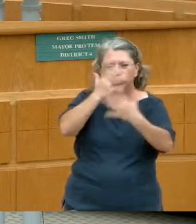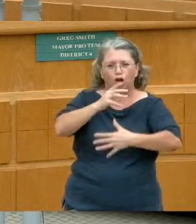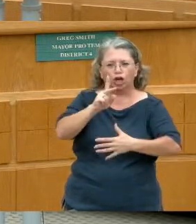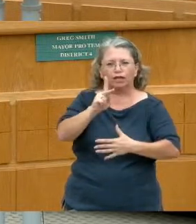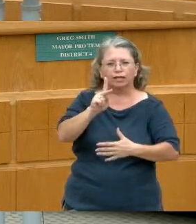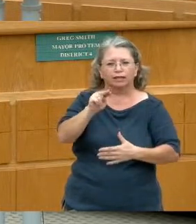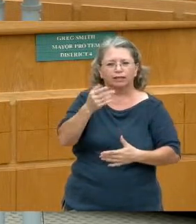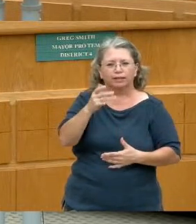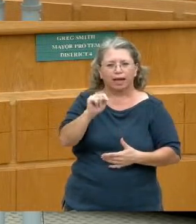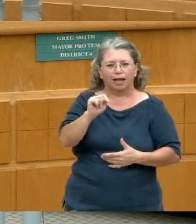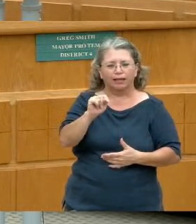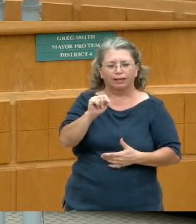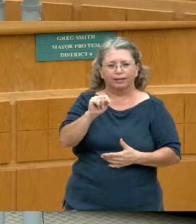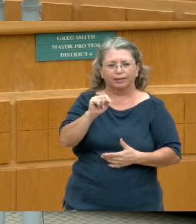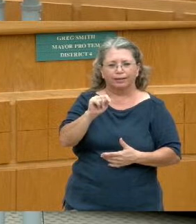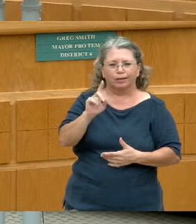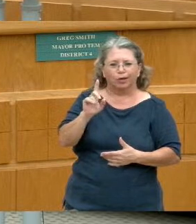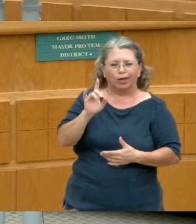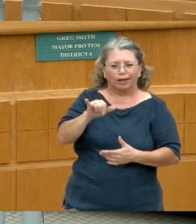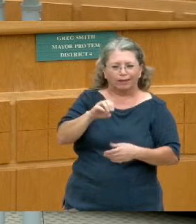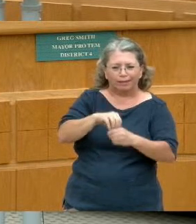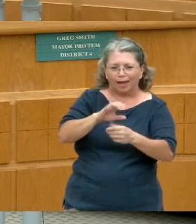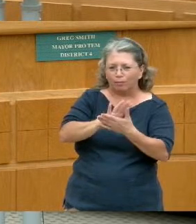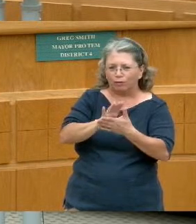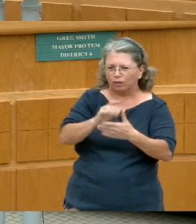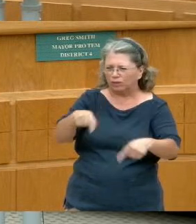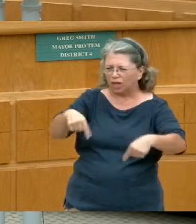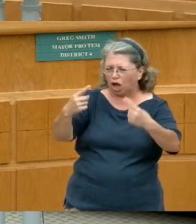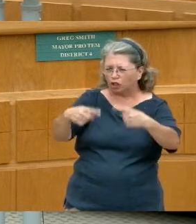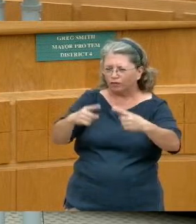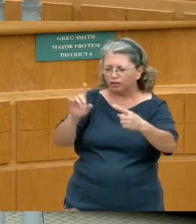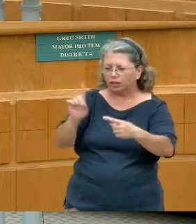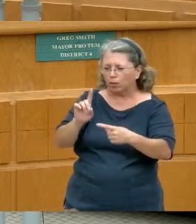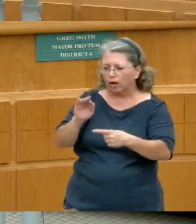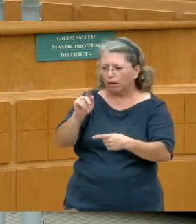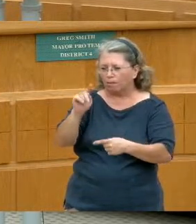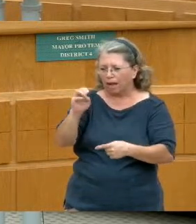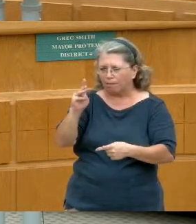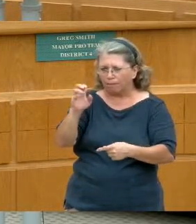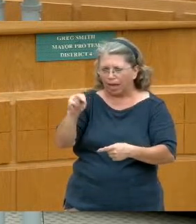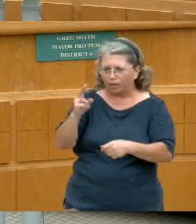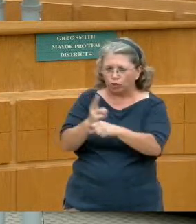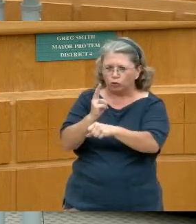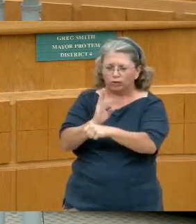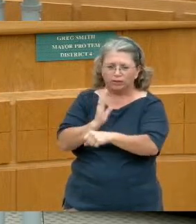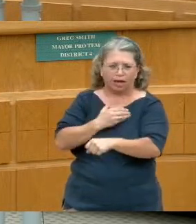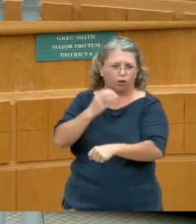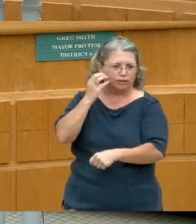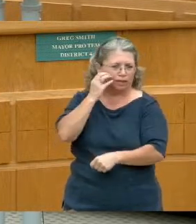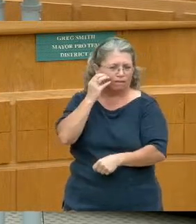of our cell phones to be able to save the day, and it was a huge moral conundrum